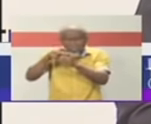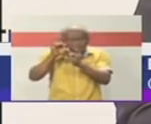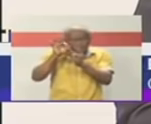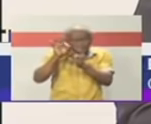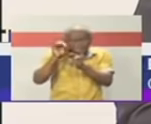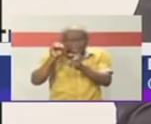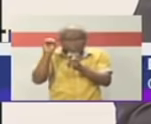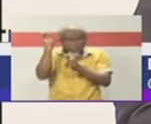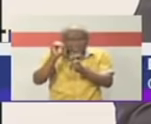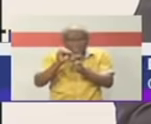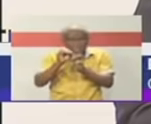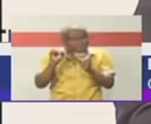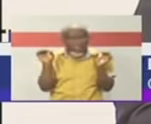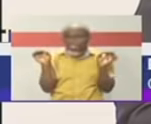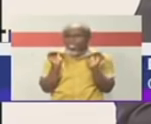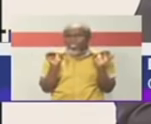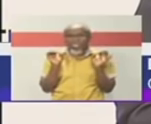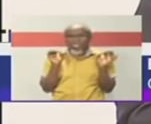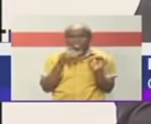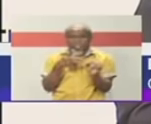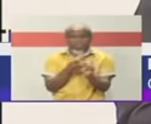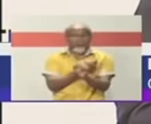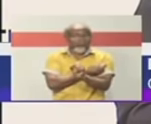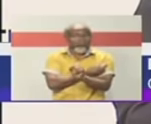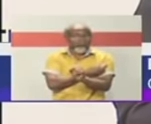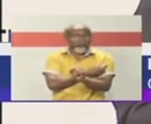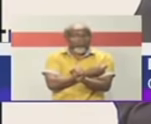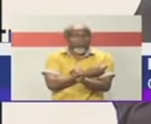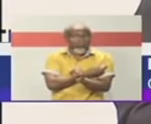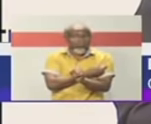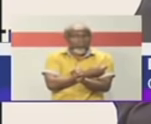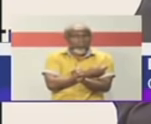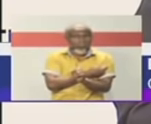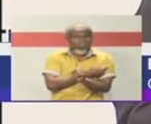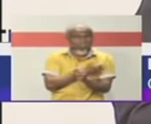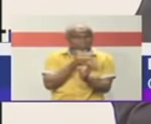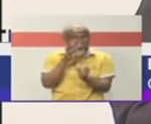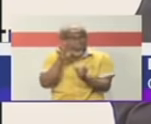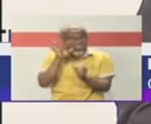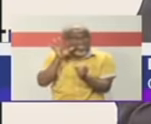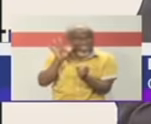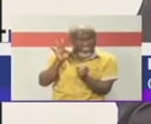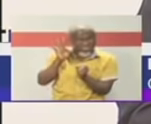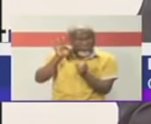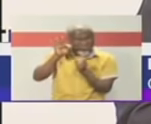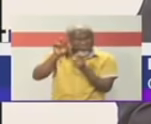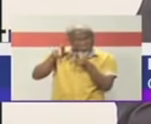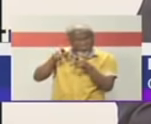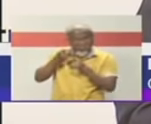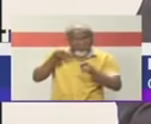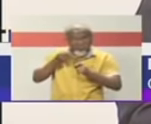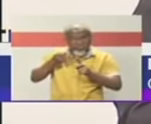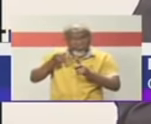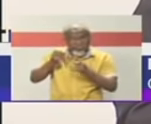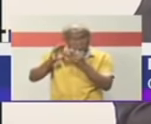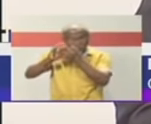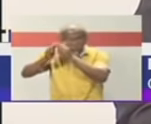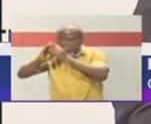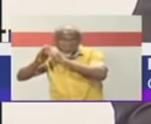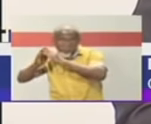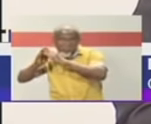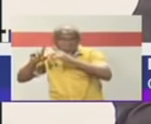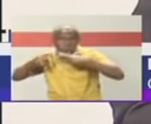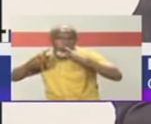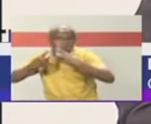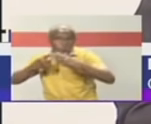unvaccinated. We have had maybe about 49 persons from the community who were positive going into